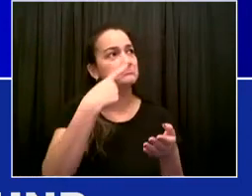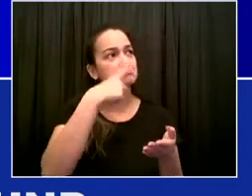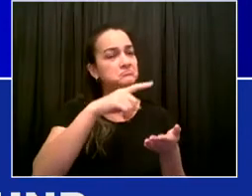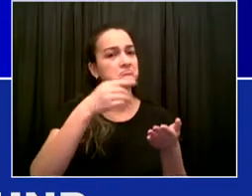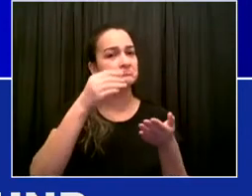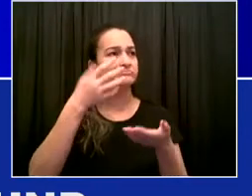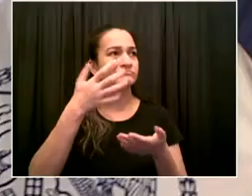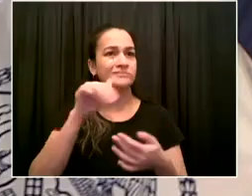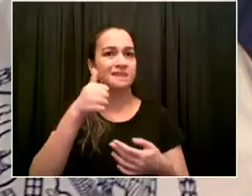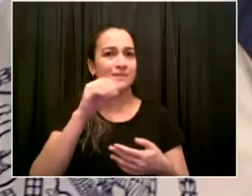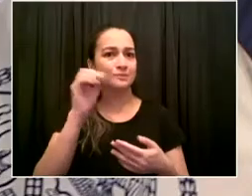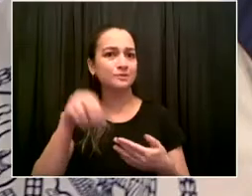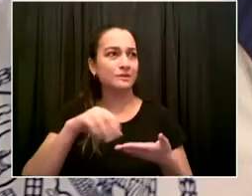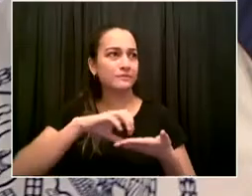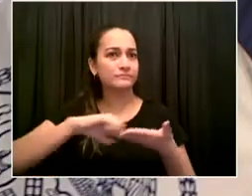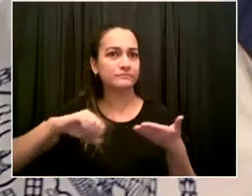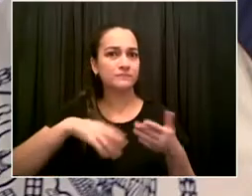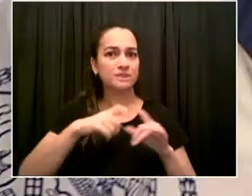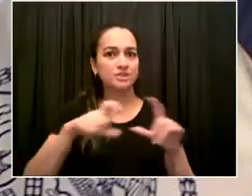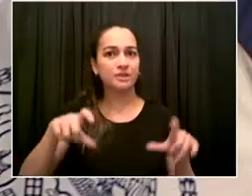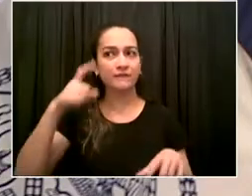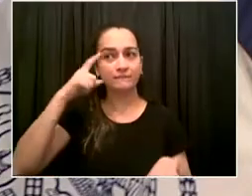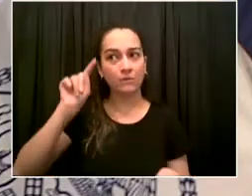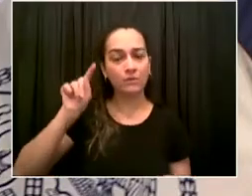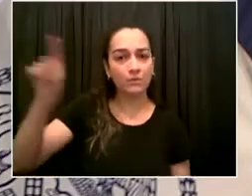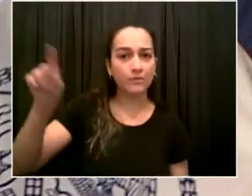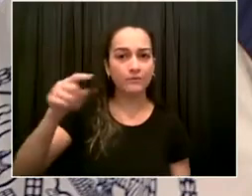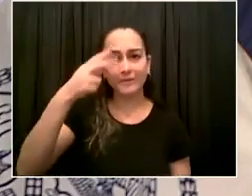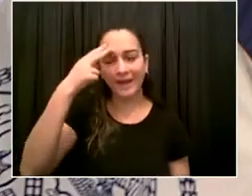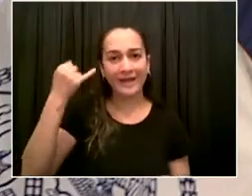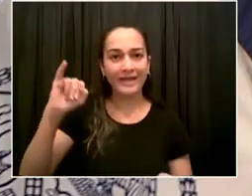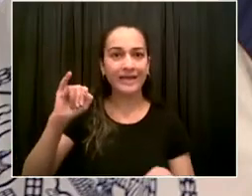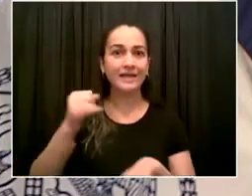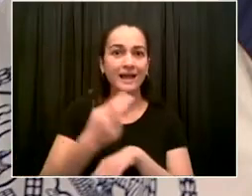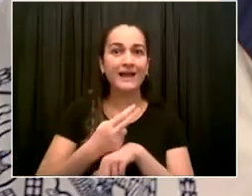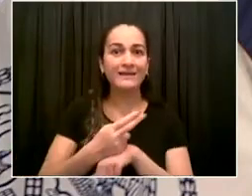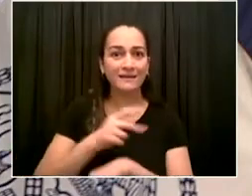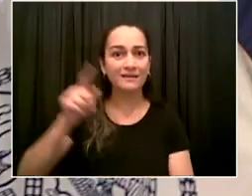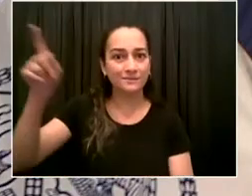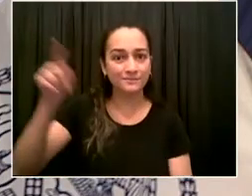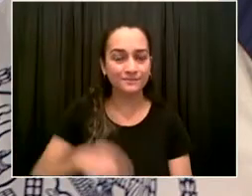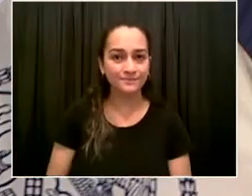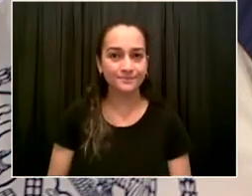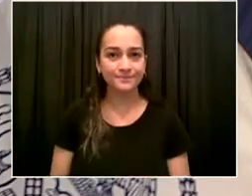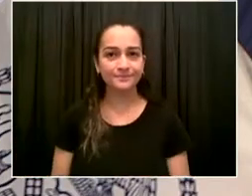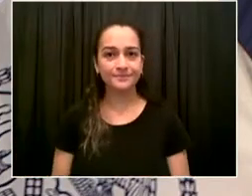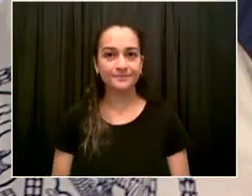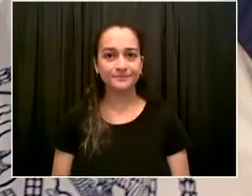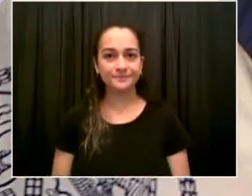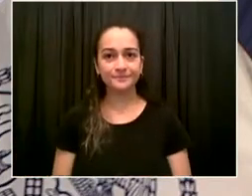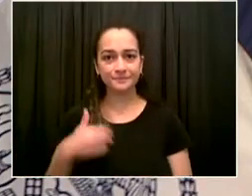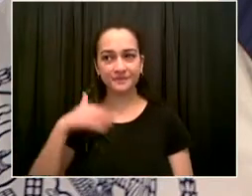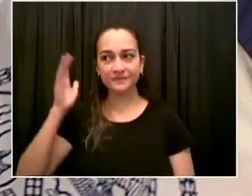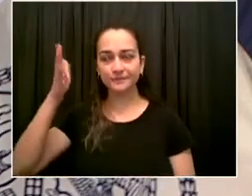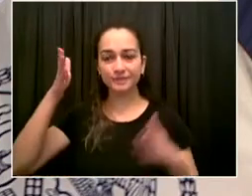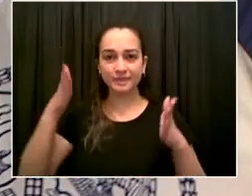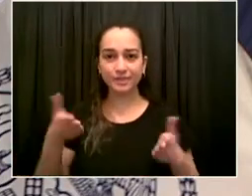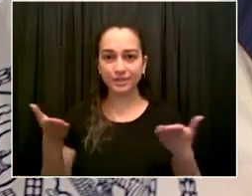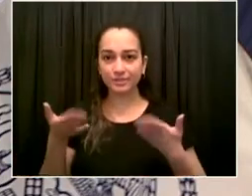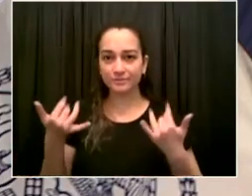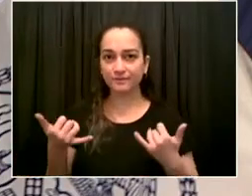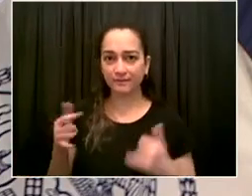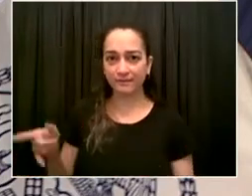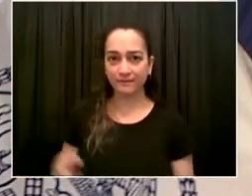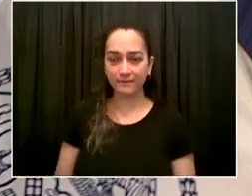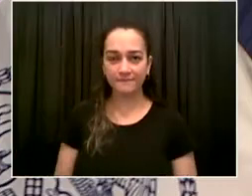for where we can do better. And I want to give him a chance to speak about why this is so important to support the people of Haiti and our community here. My pleasure to introduce public